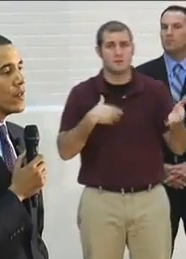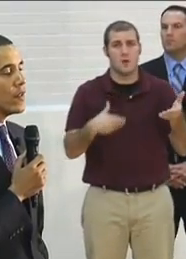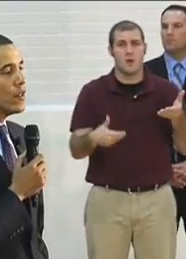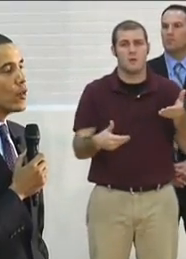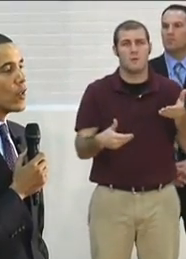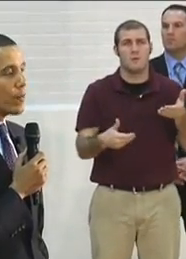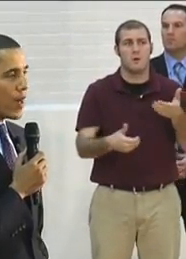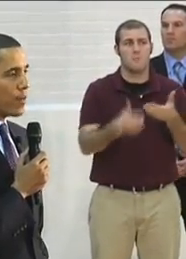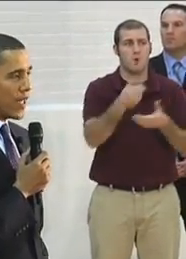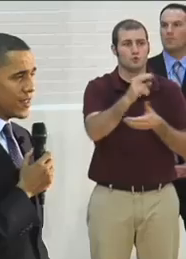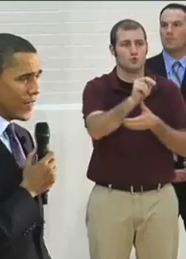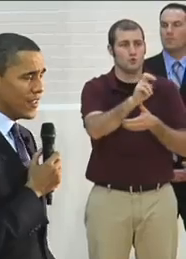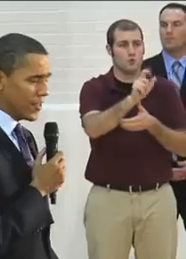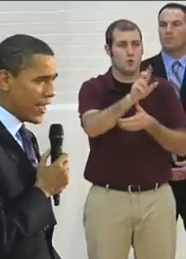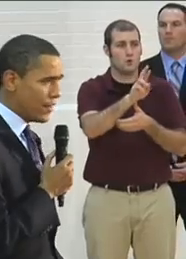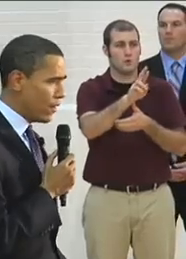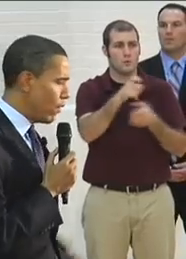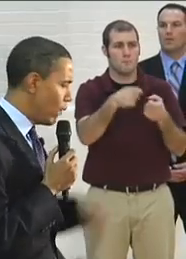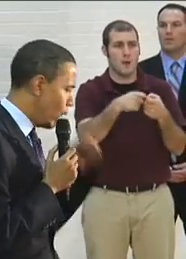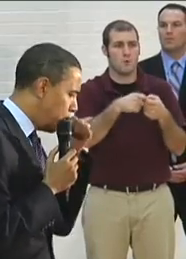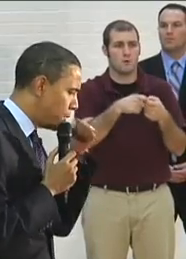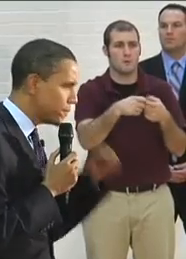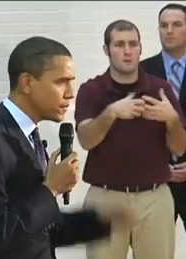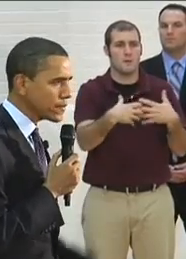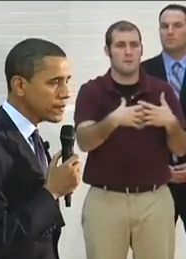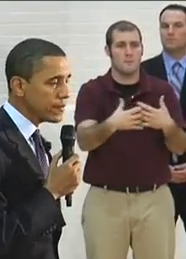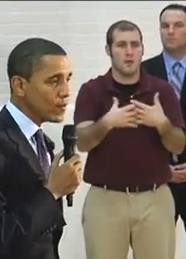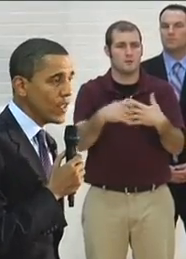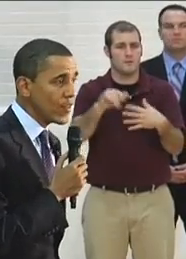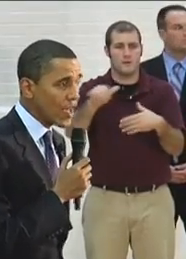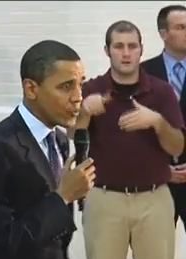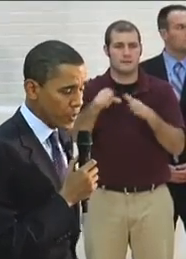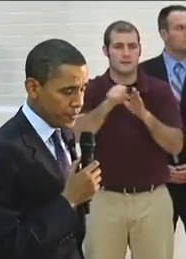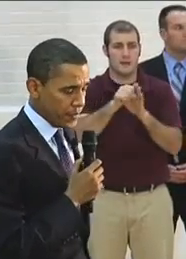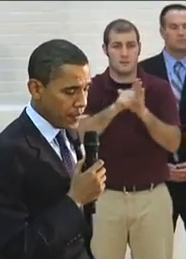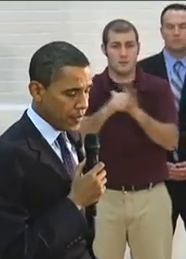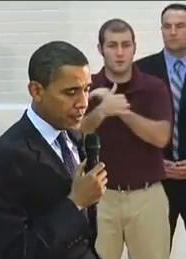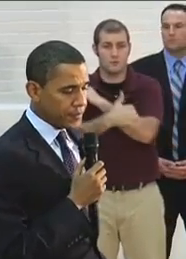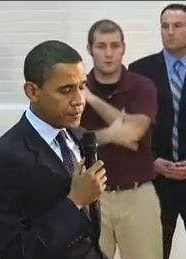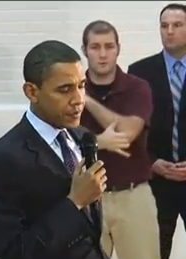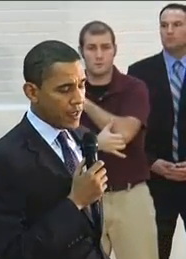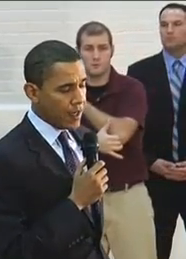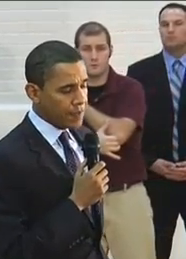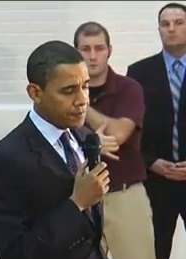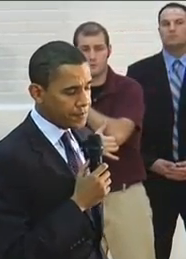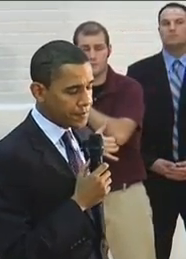most nuclear power plants of any state in the country.